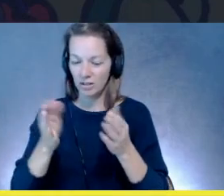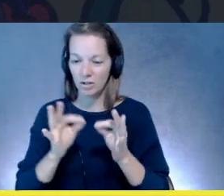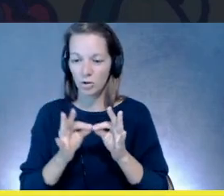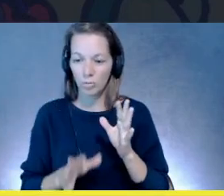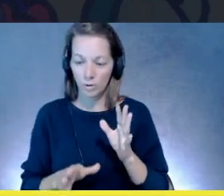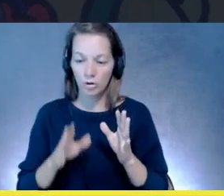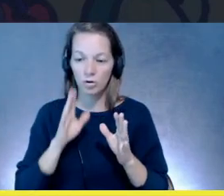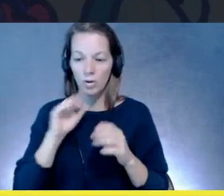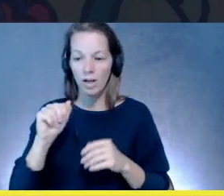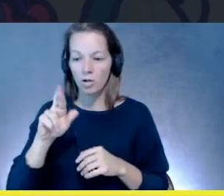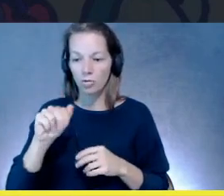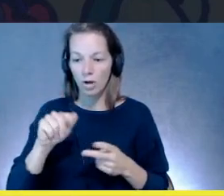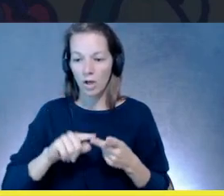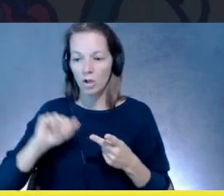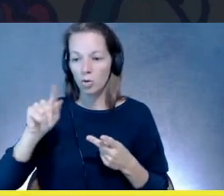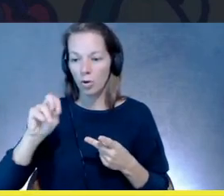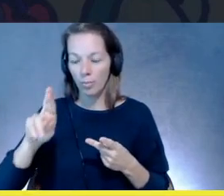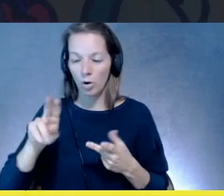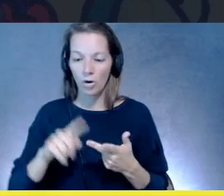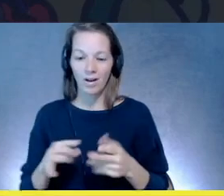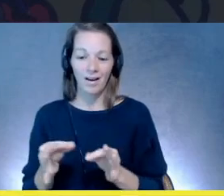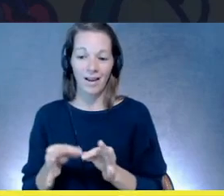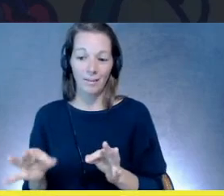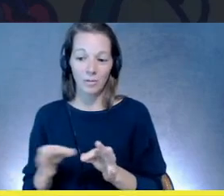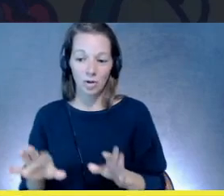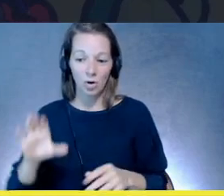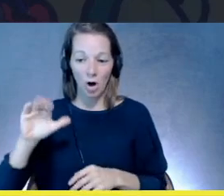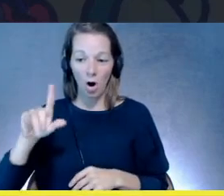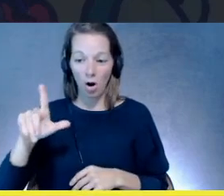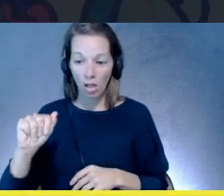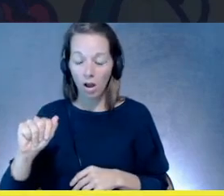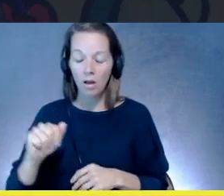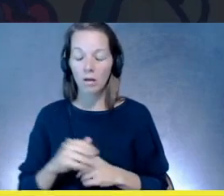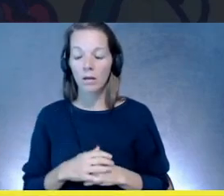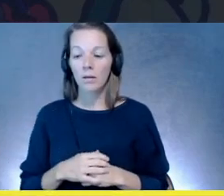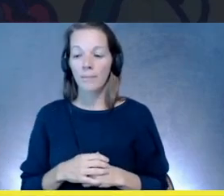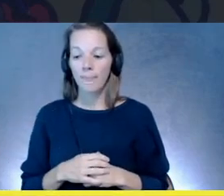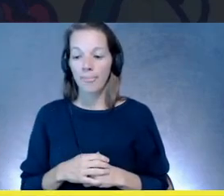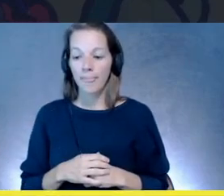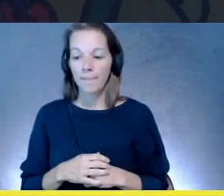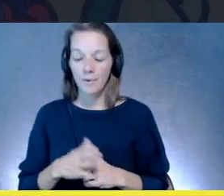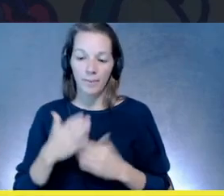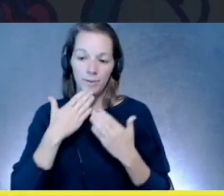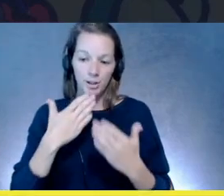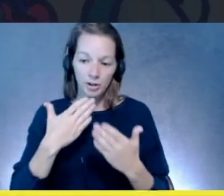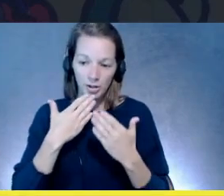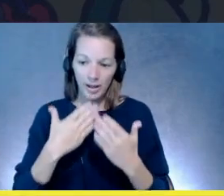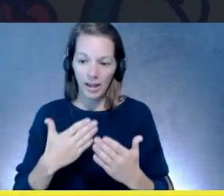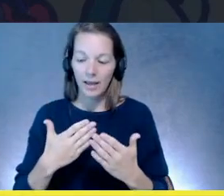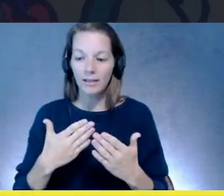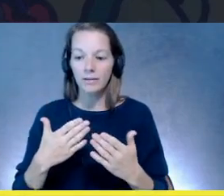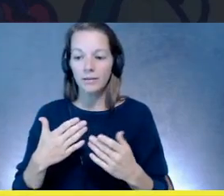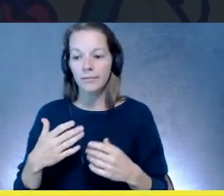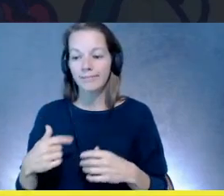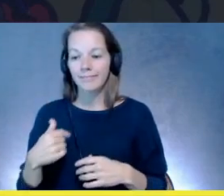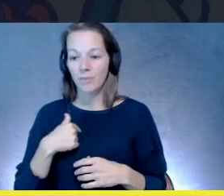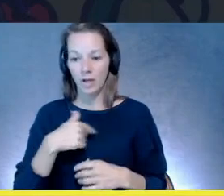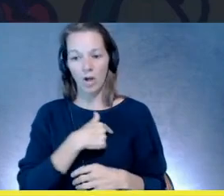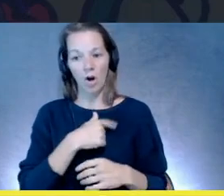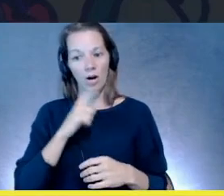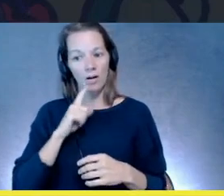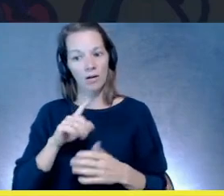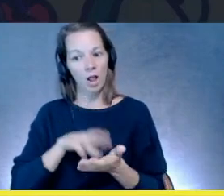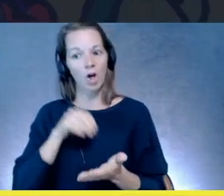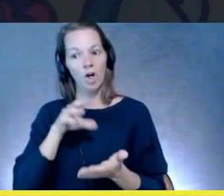Andrea and Juniper. Our captioner was Carla. We appreciate, we are on our own learning journey,